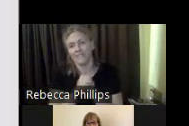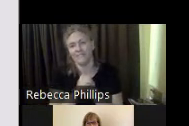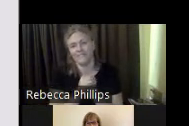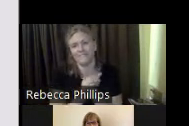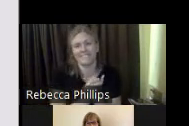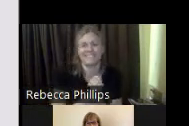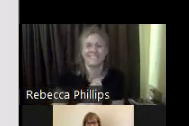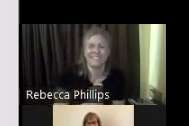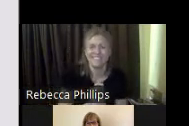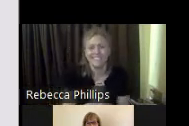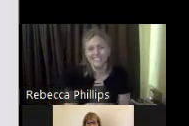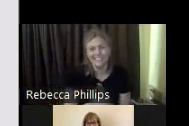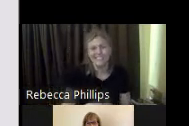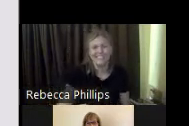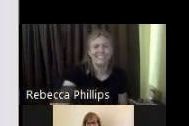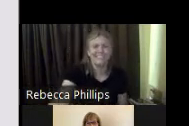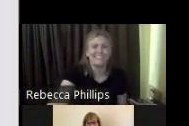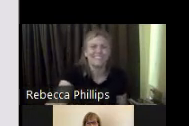fainted.